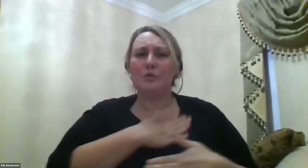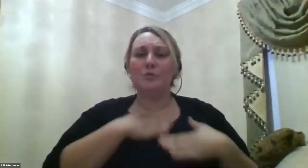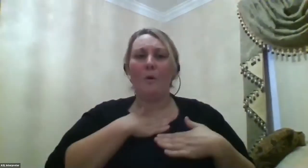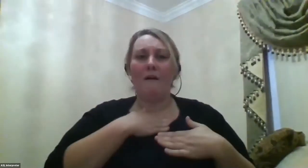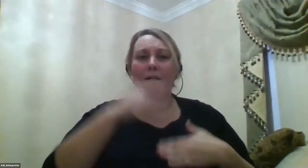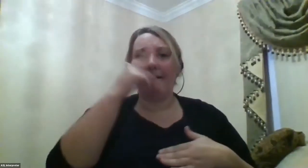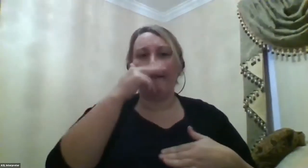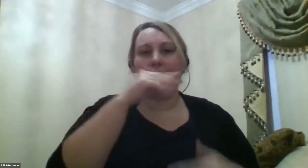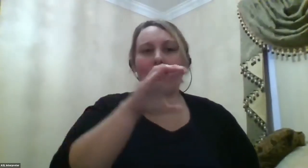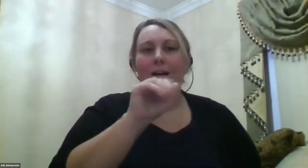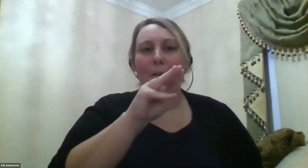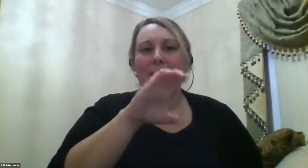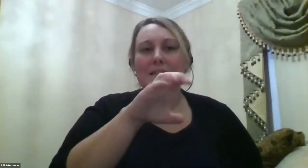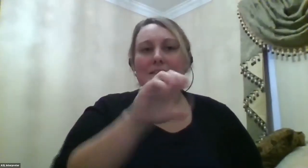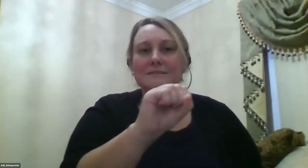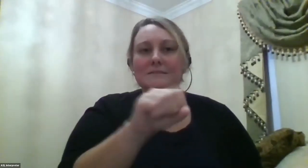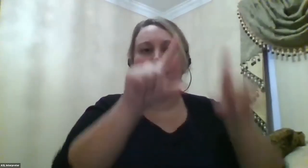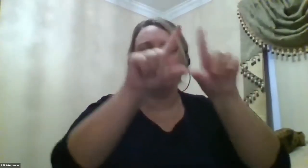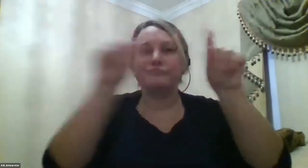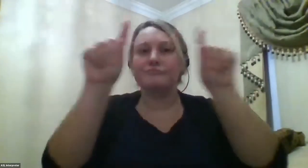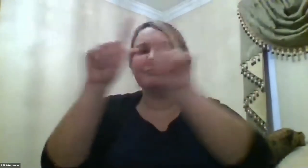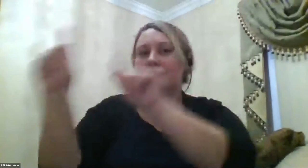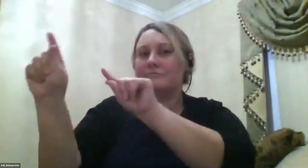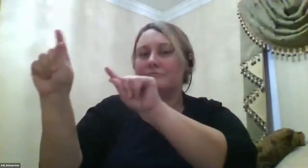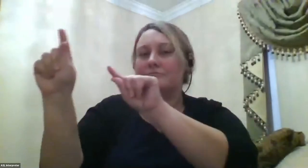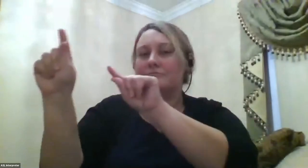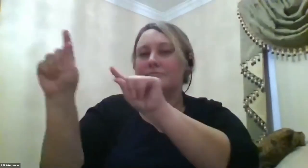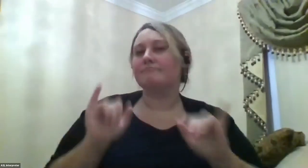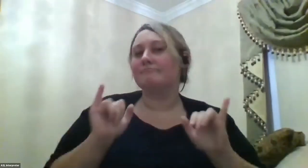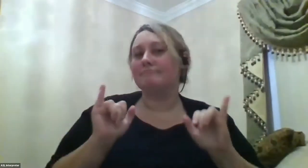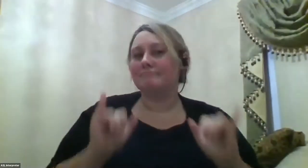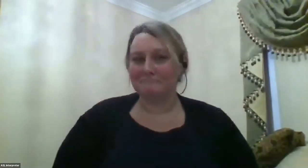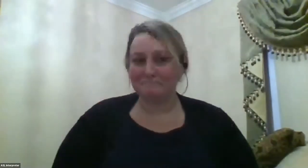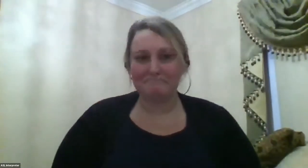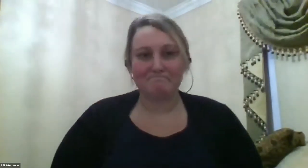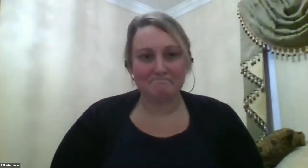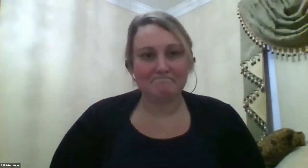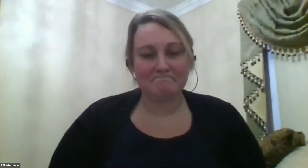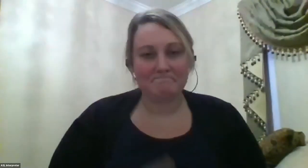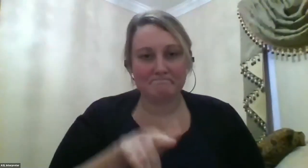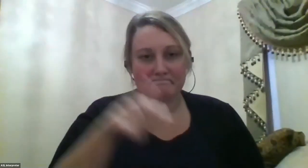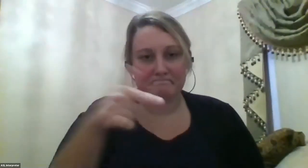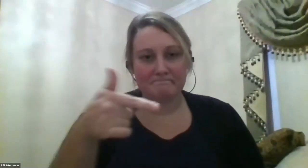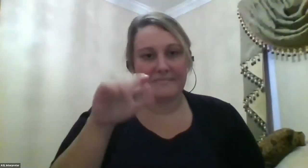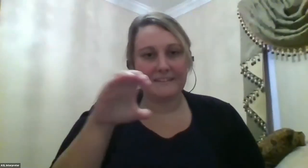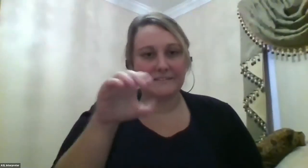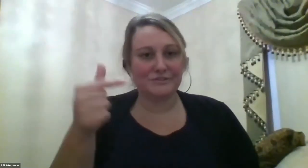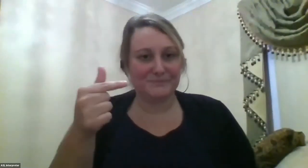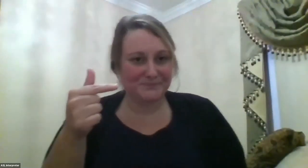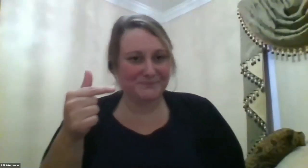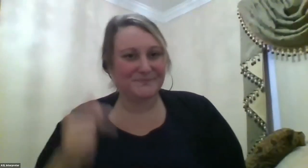genre? Yeah. yeah, so I was, um, I think that there's,